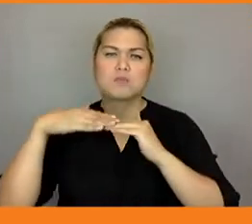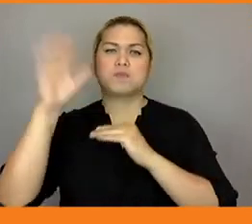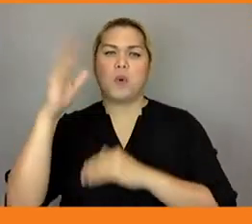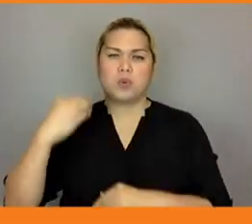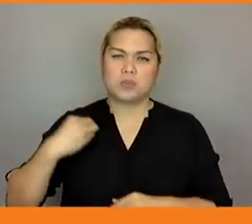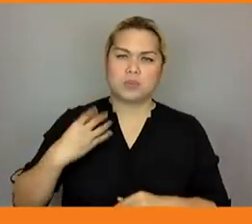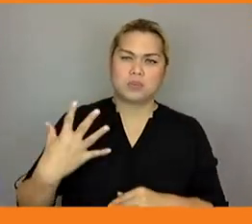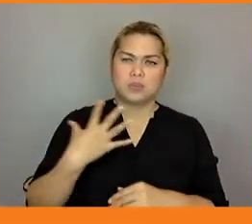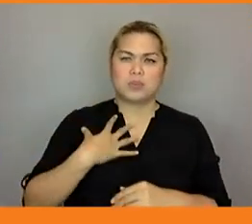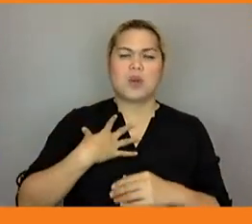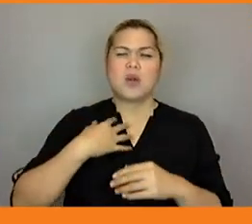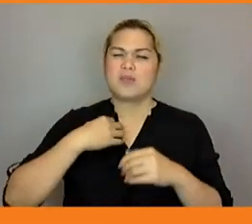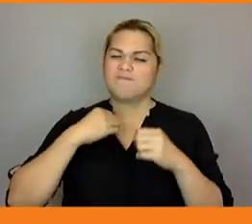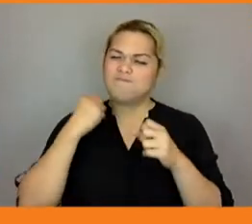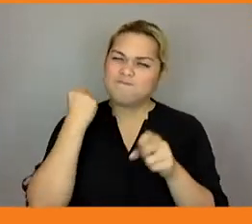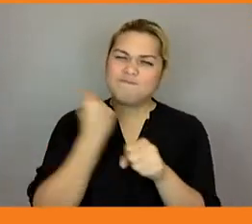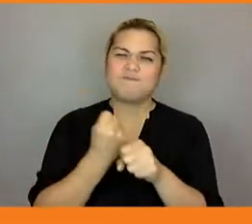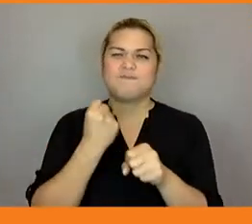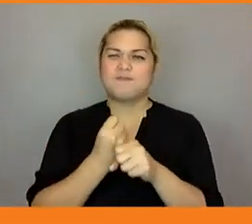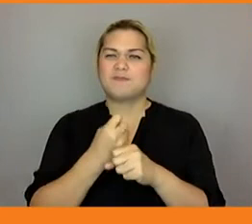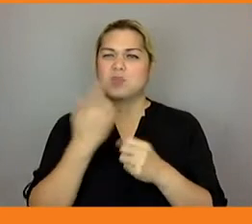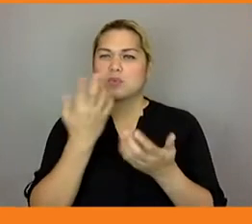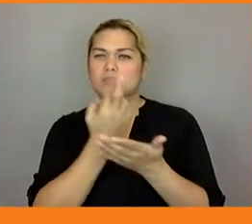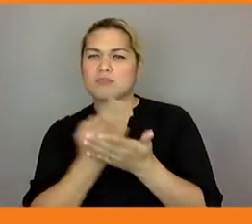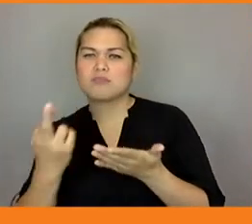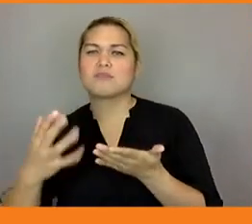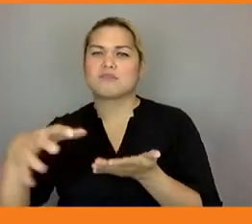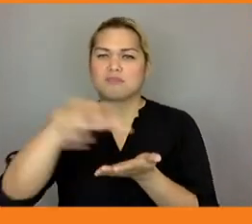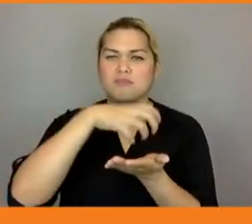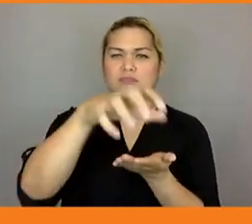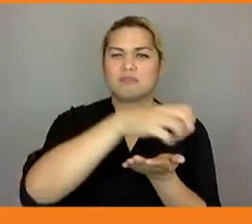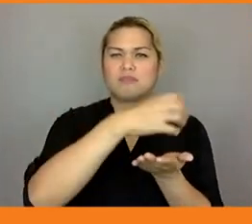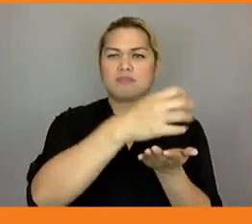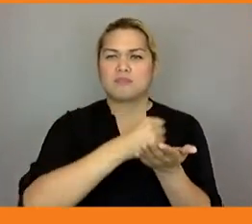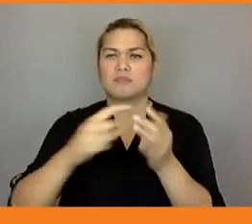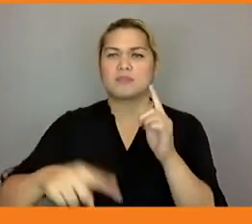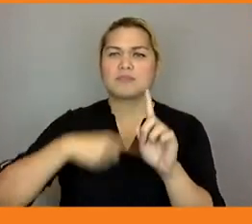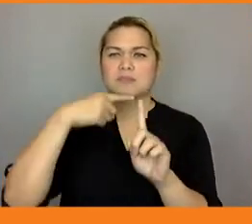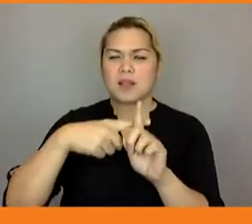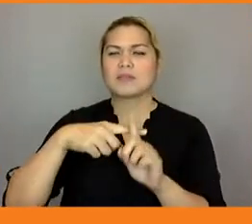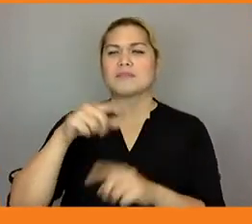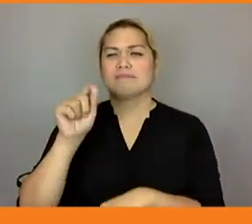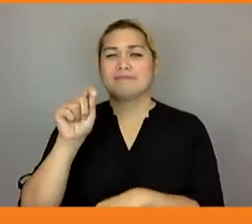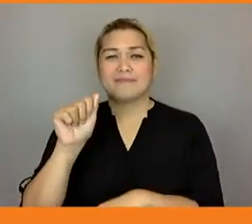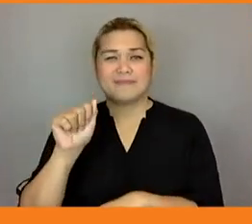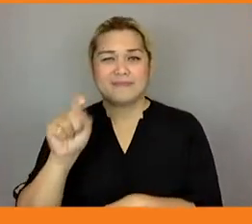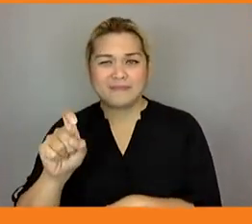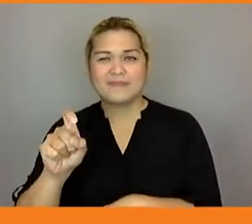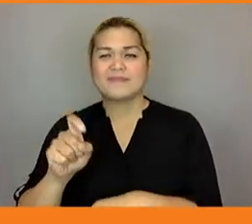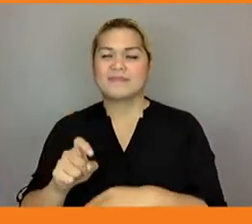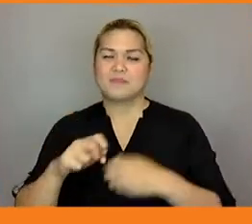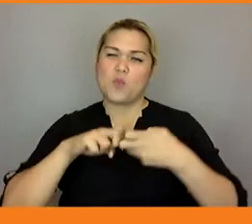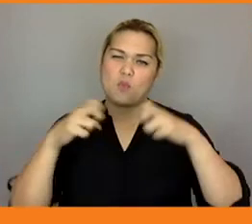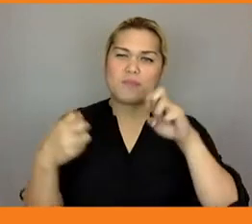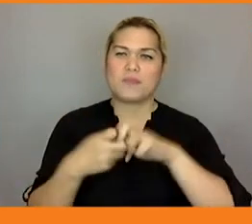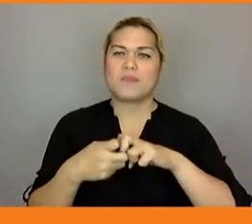resource mobilization with eroded tax base, among many. In this regard, I have four